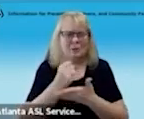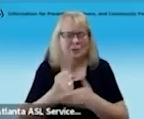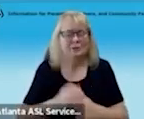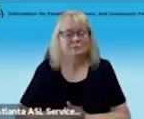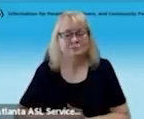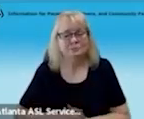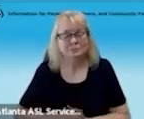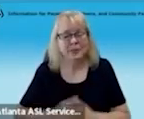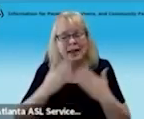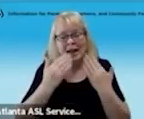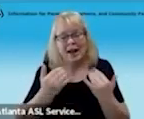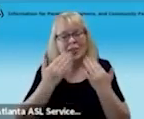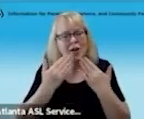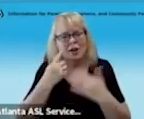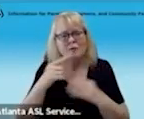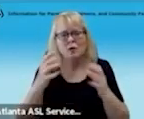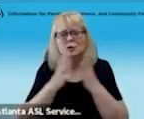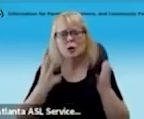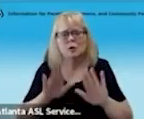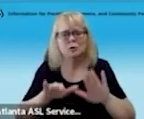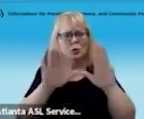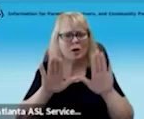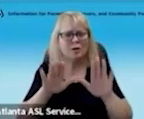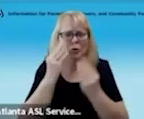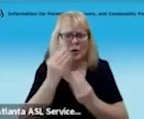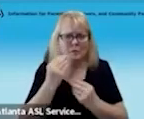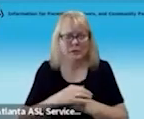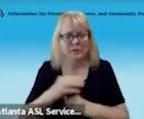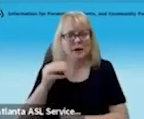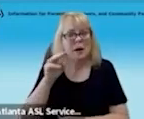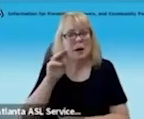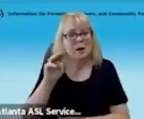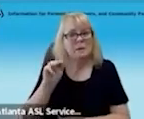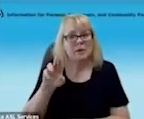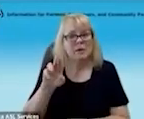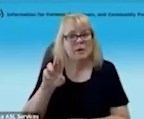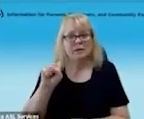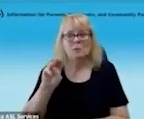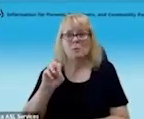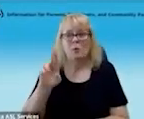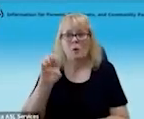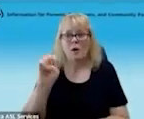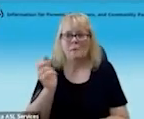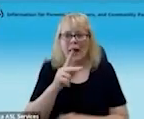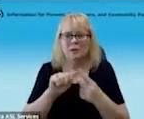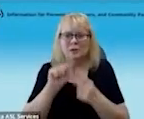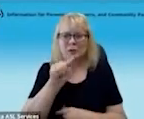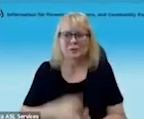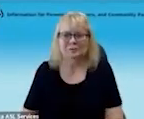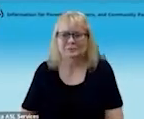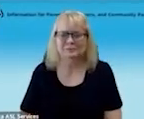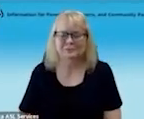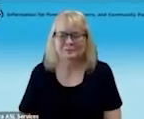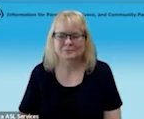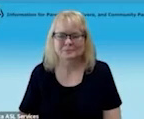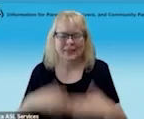Thank you. Perfect timing with kids going back to school. Thank you, Dr. Chatham-Stevens and Dr. Jürgen